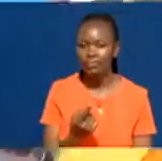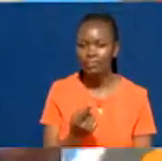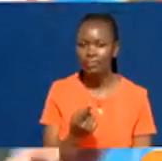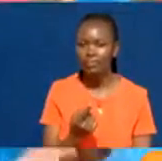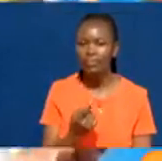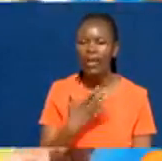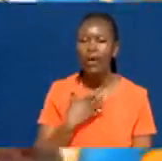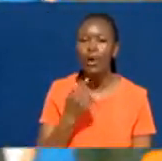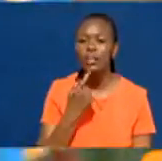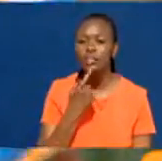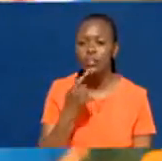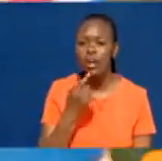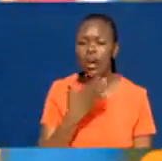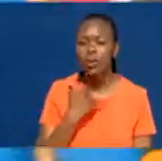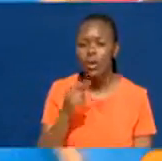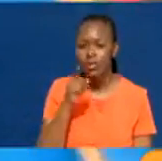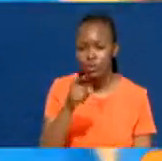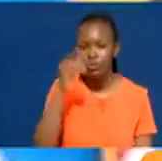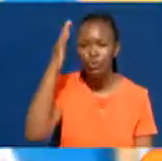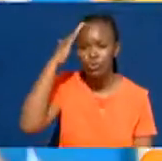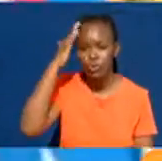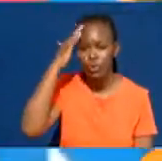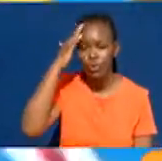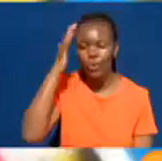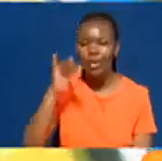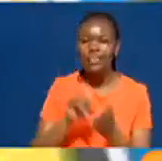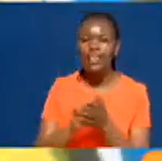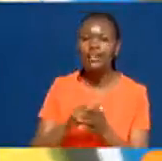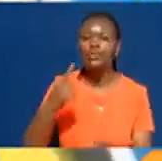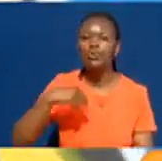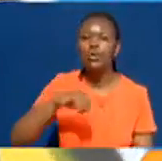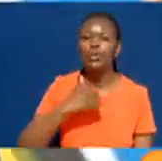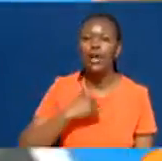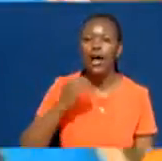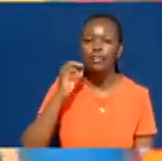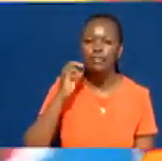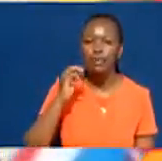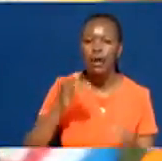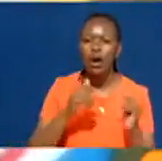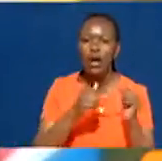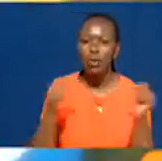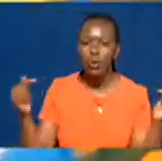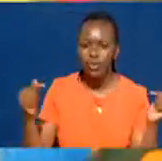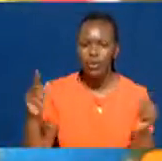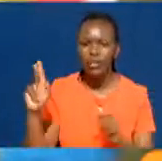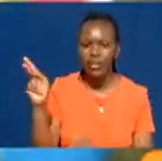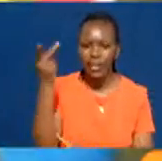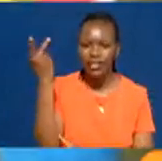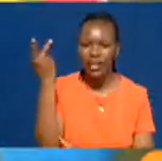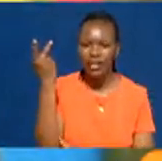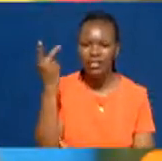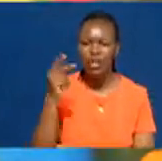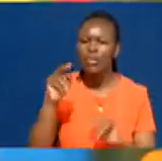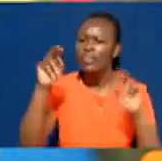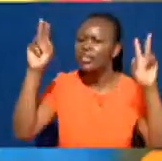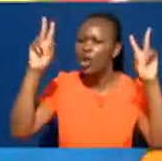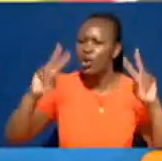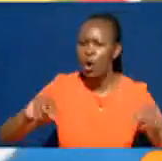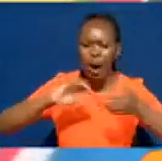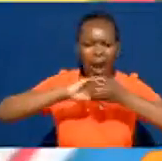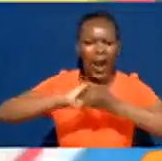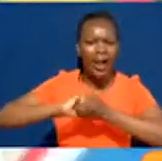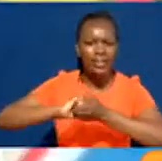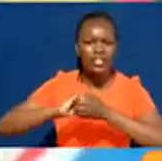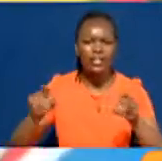I want you to know that we will have an opposition in Kenya. There will be no handshake like the one